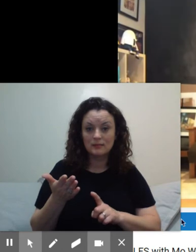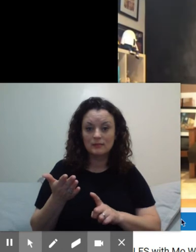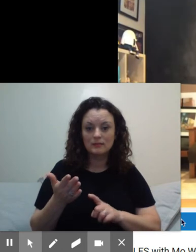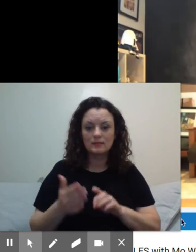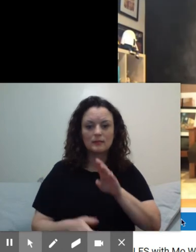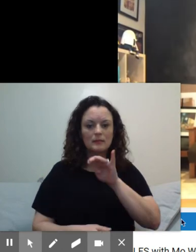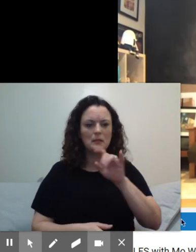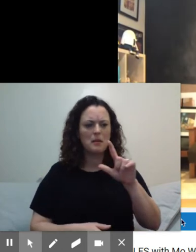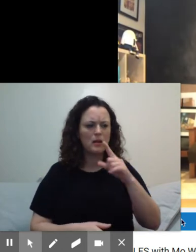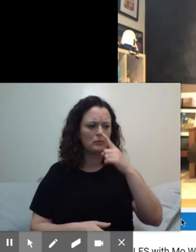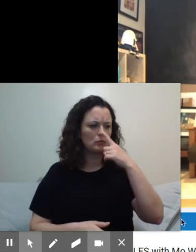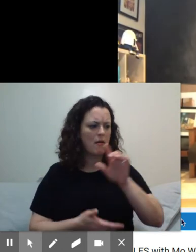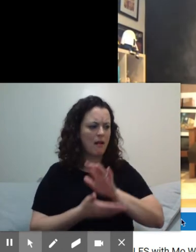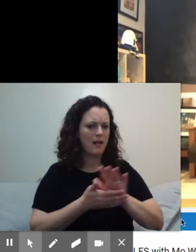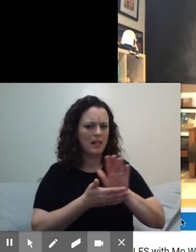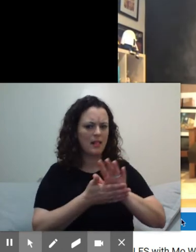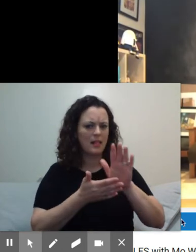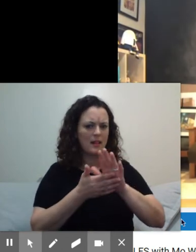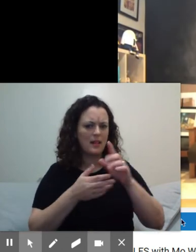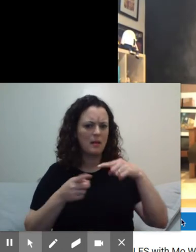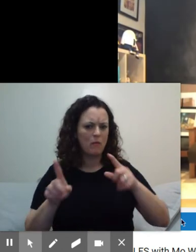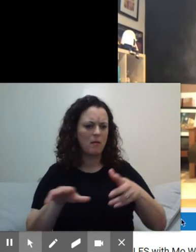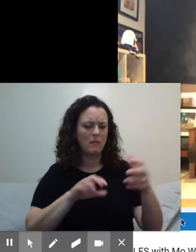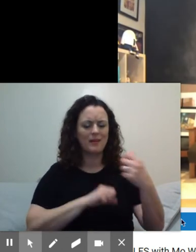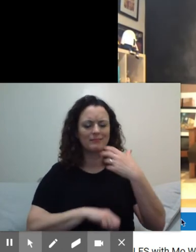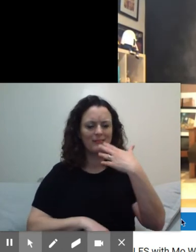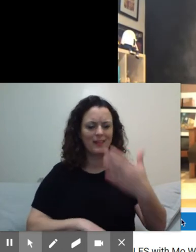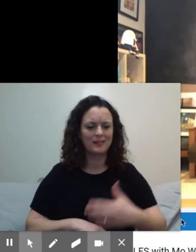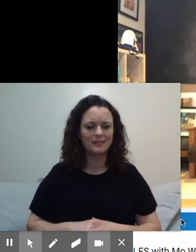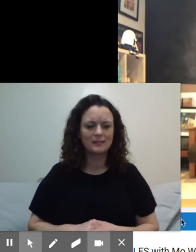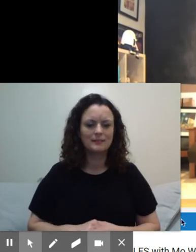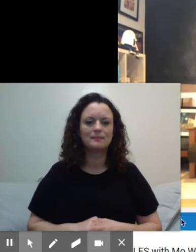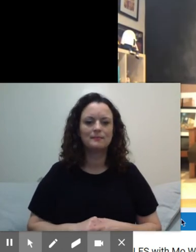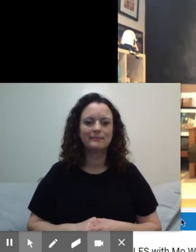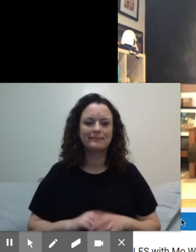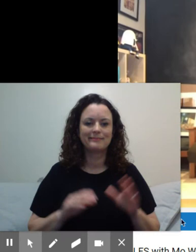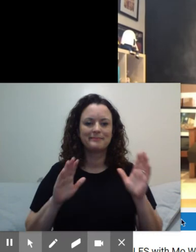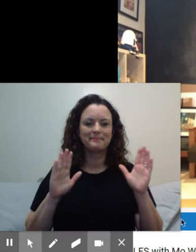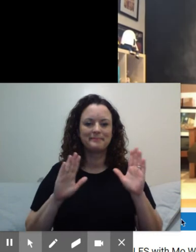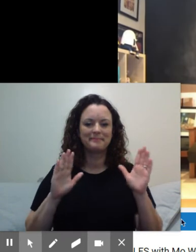Hey, Bill, can you clean this up while I'm gone? Thanks.